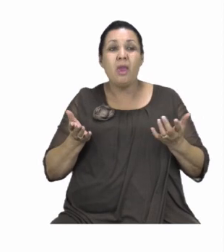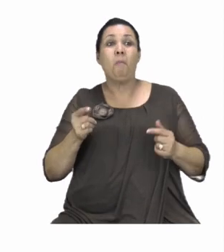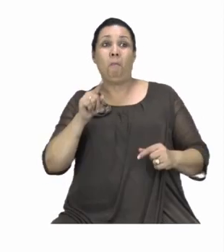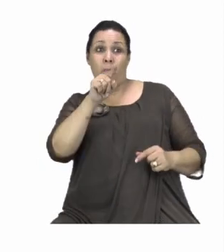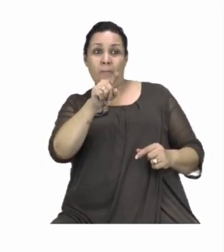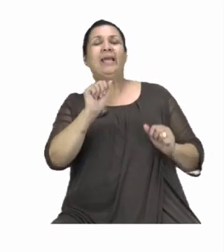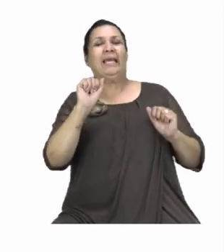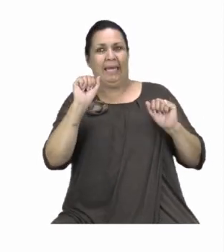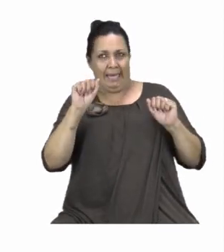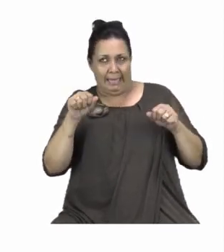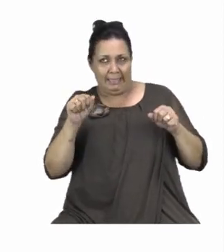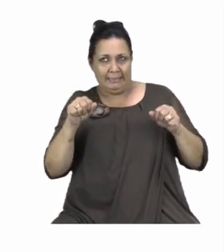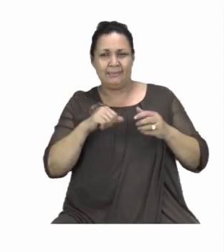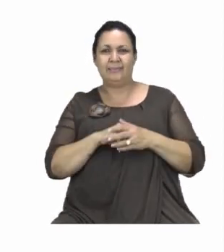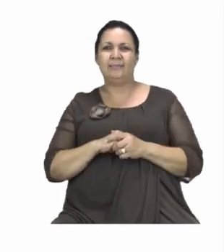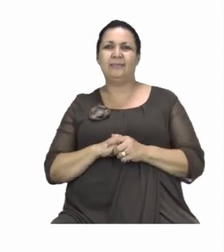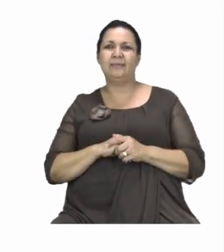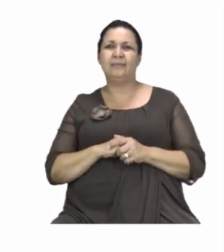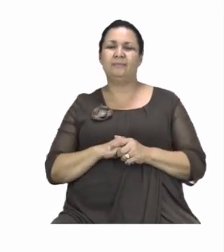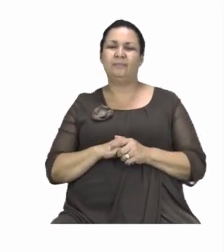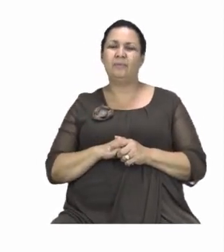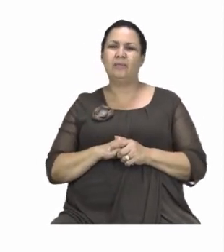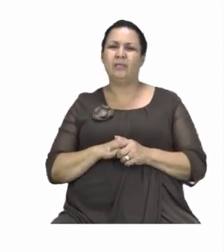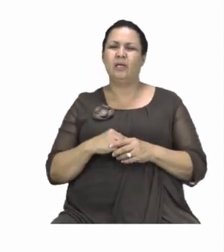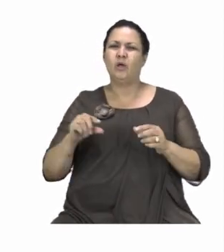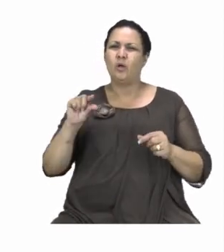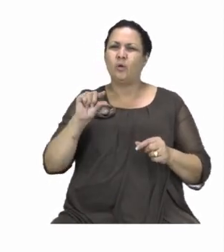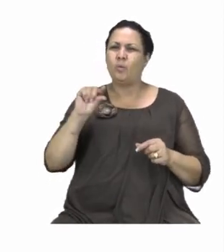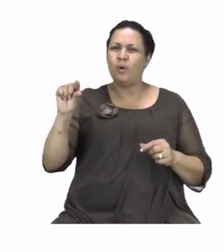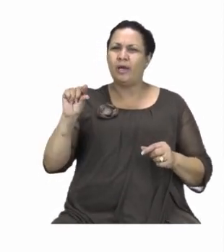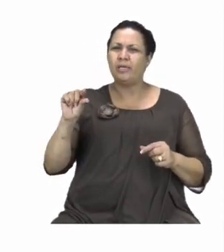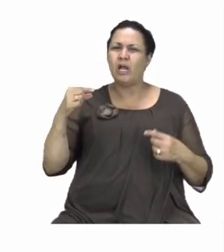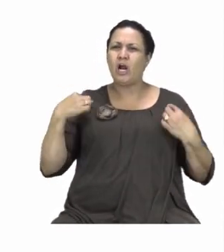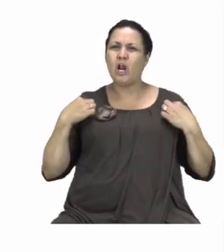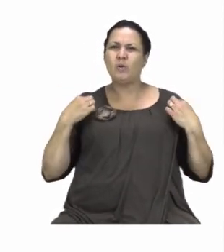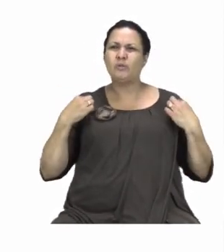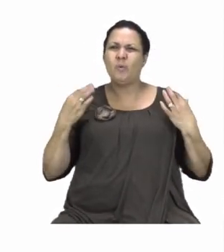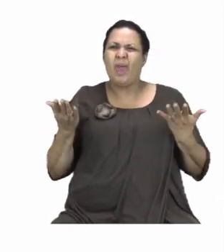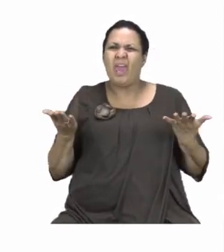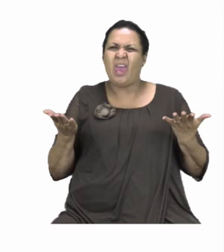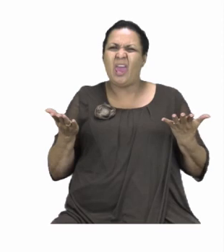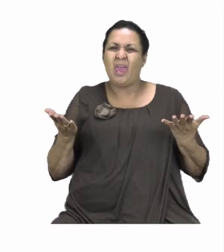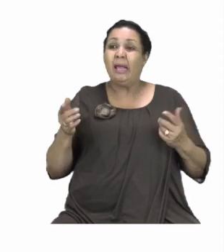Well done. Now to the word clothes.